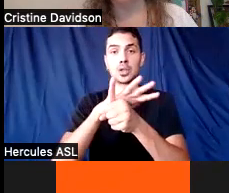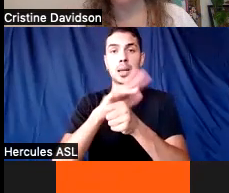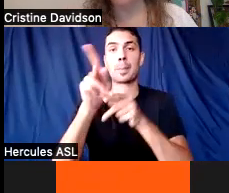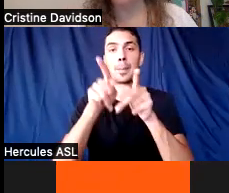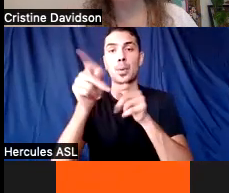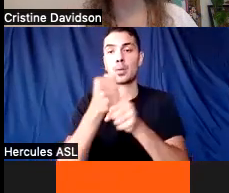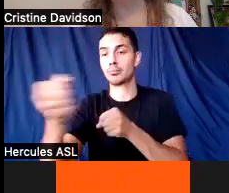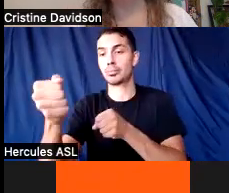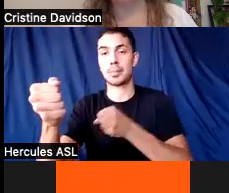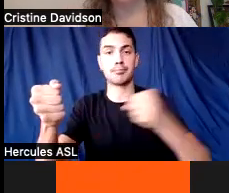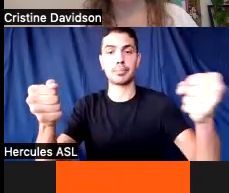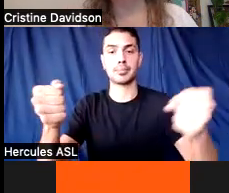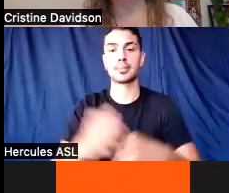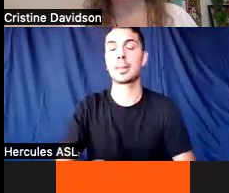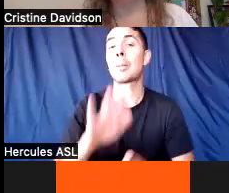Schools, colorism.